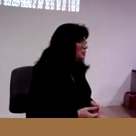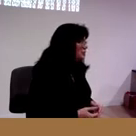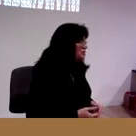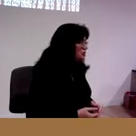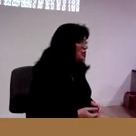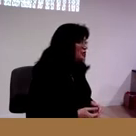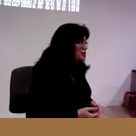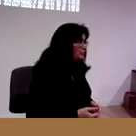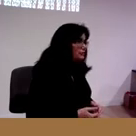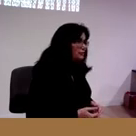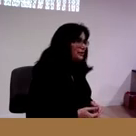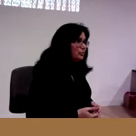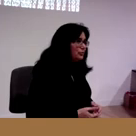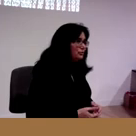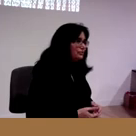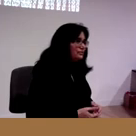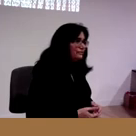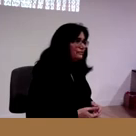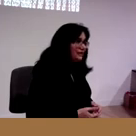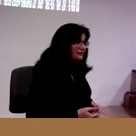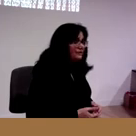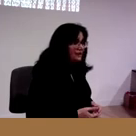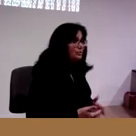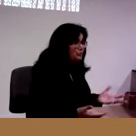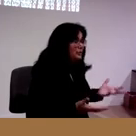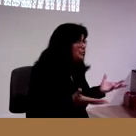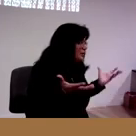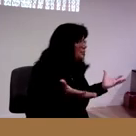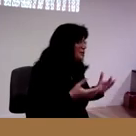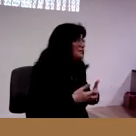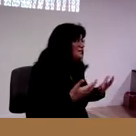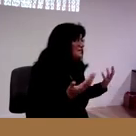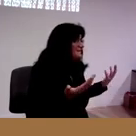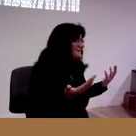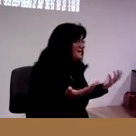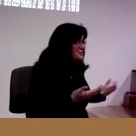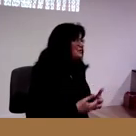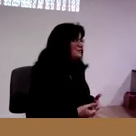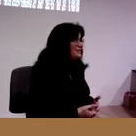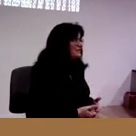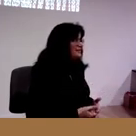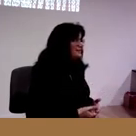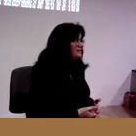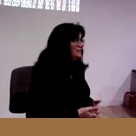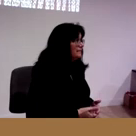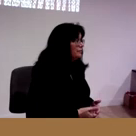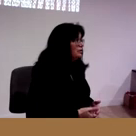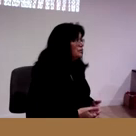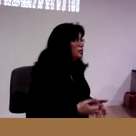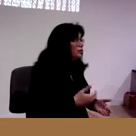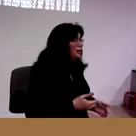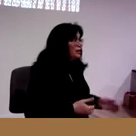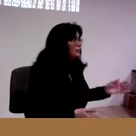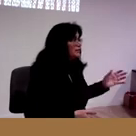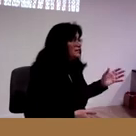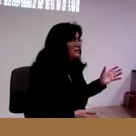to show non-Aboriginal people that Aboriginal people can be anything and do anything.